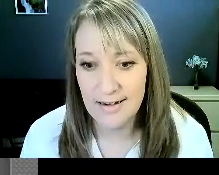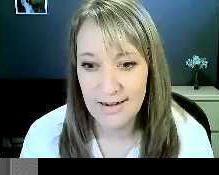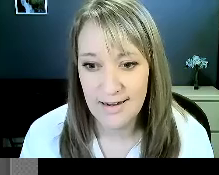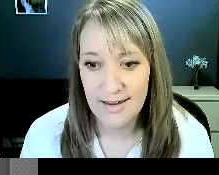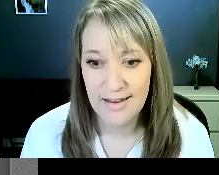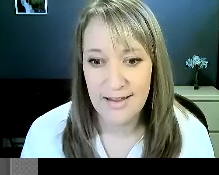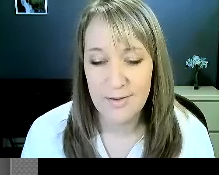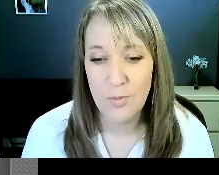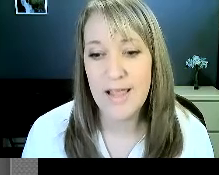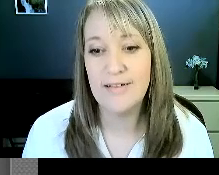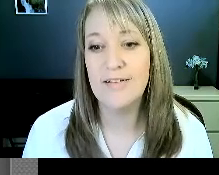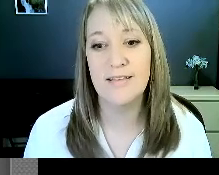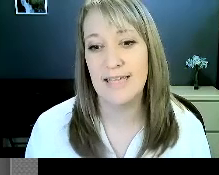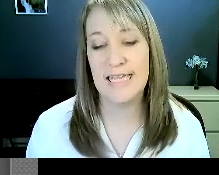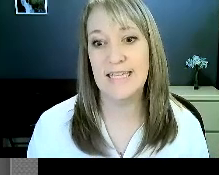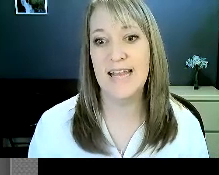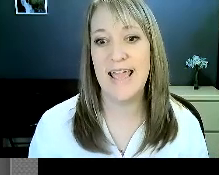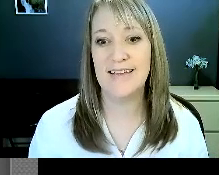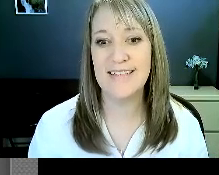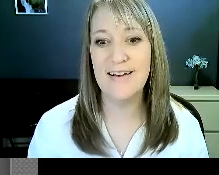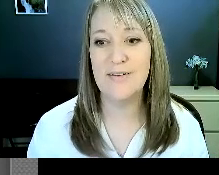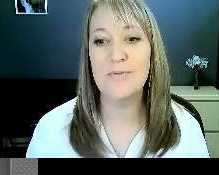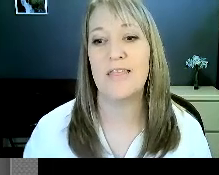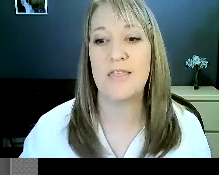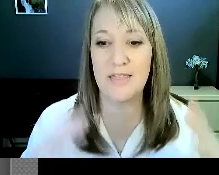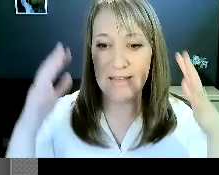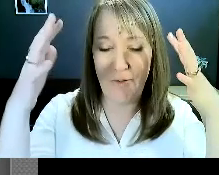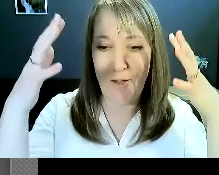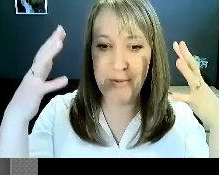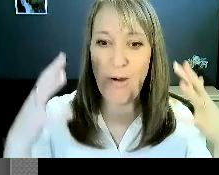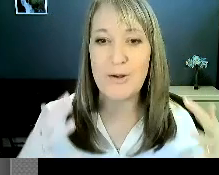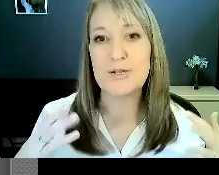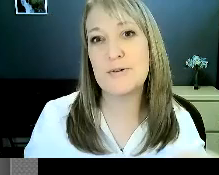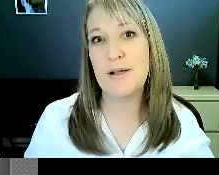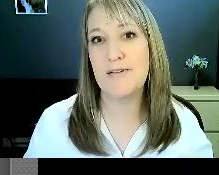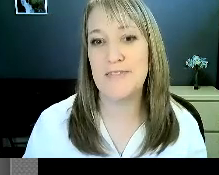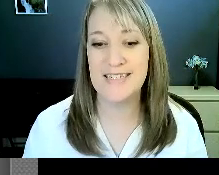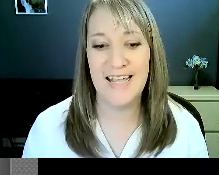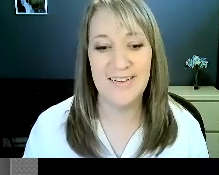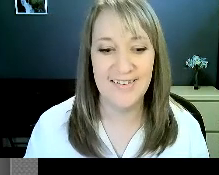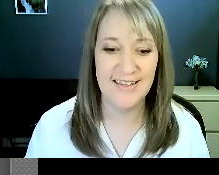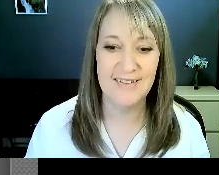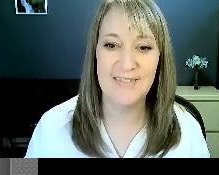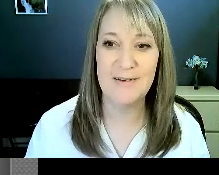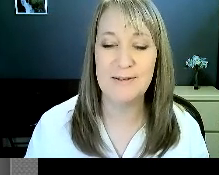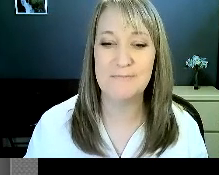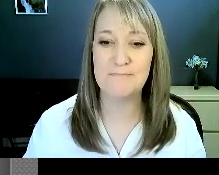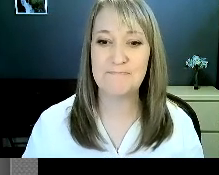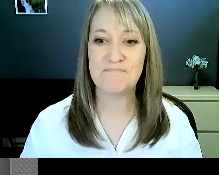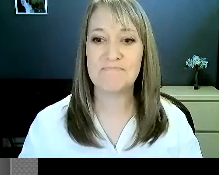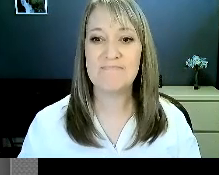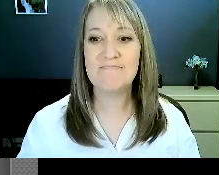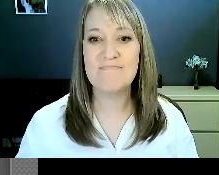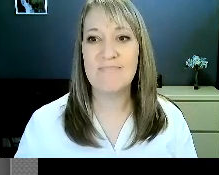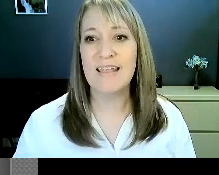there, whale in ASL with, all the water dripping off the tail. I love that one.